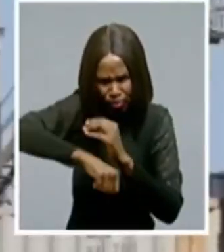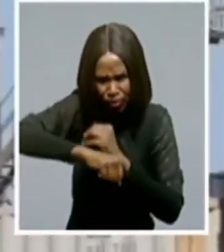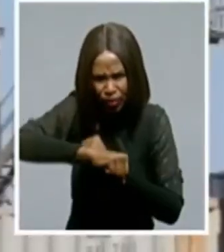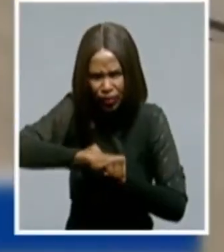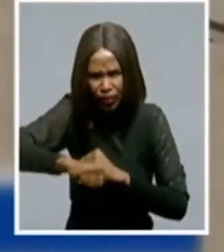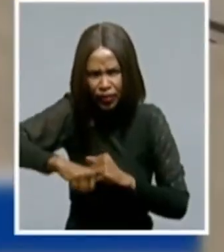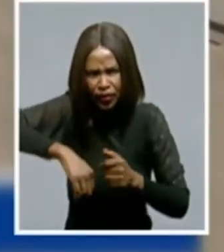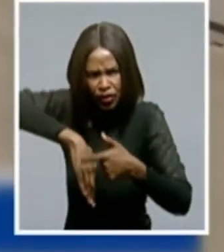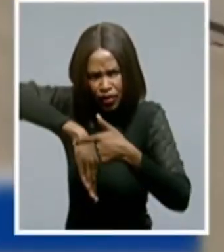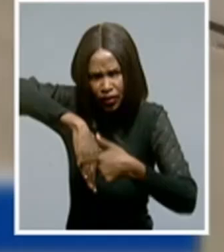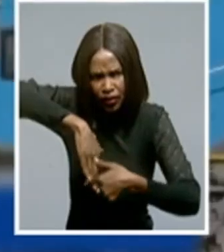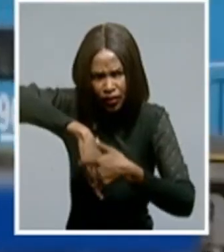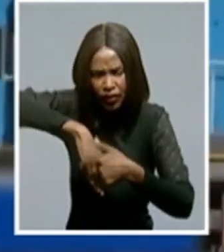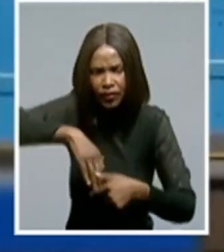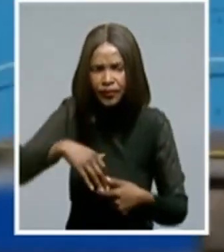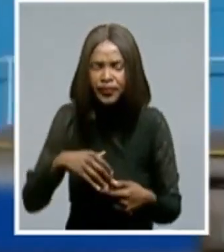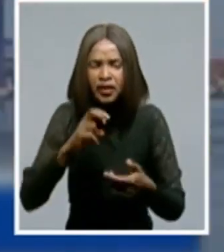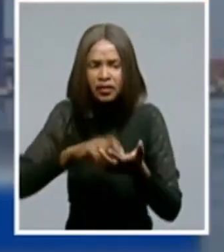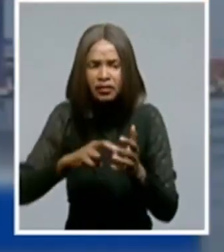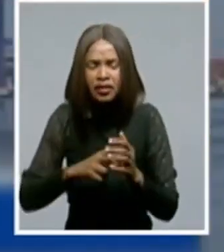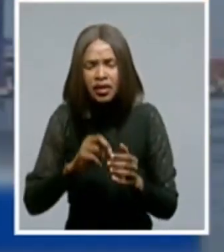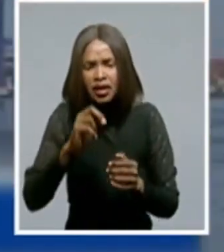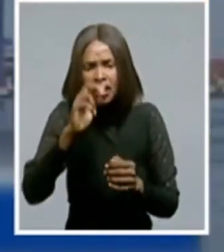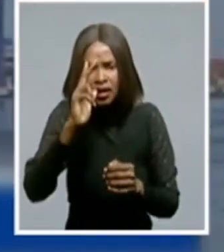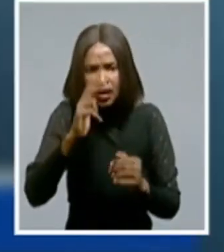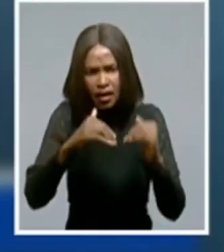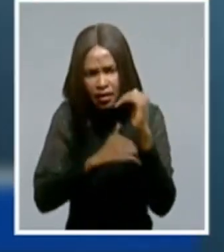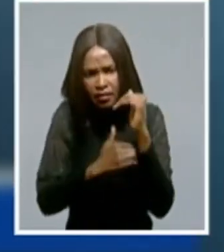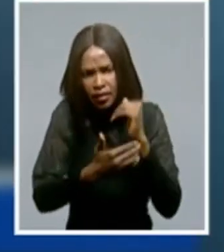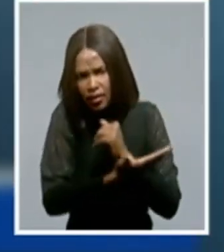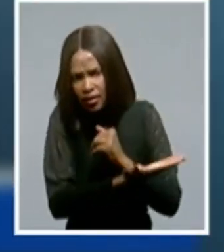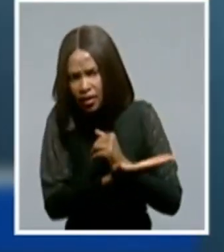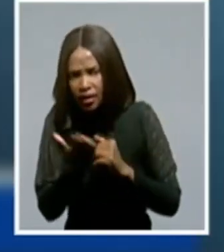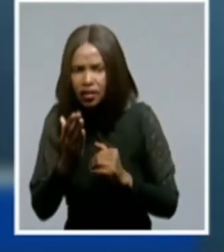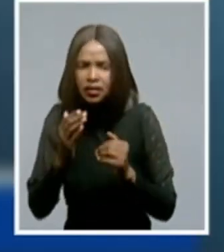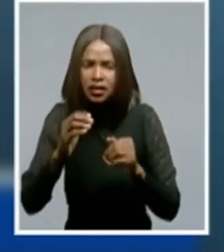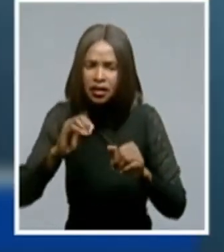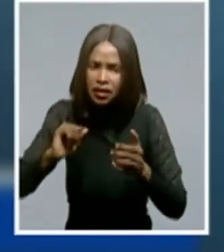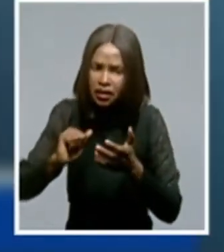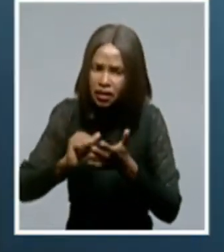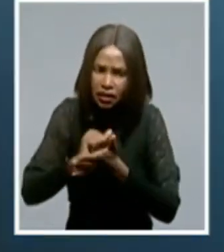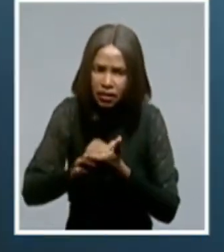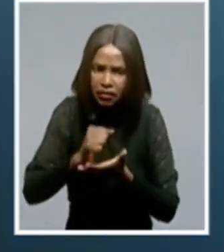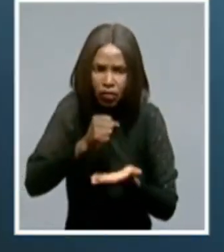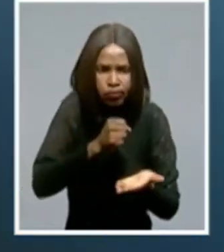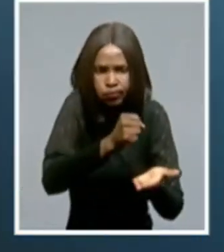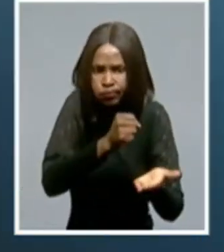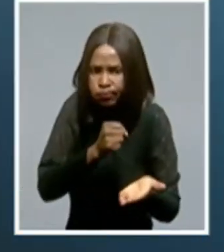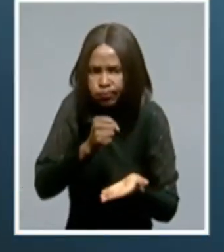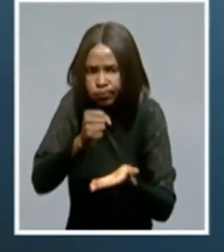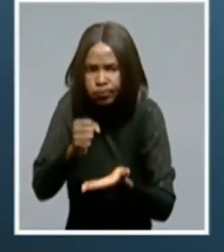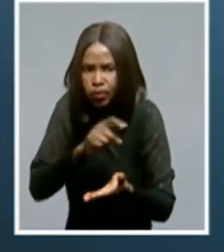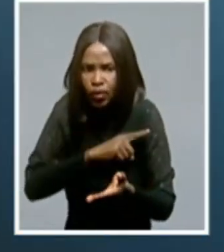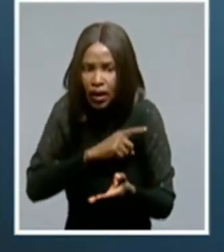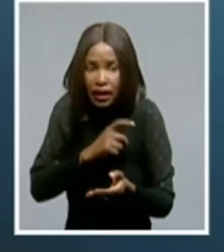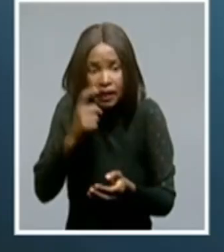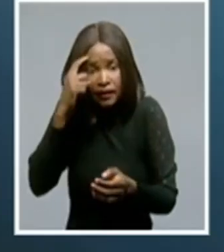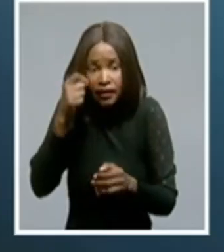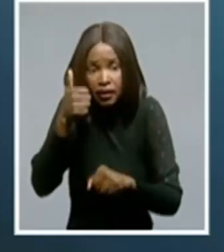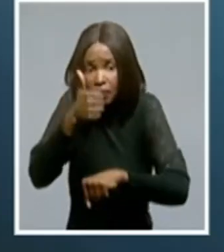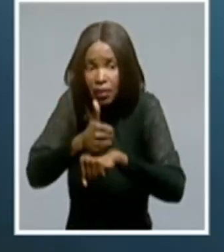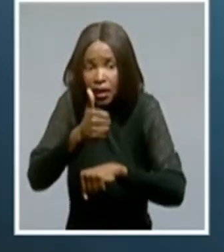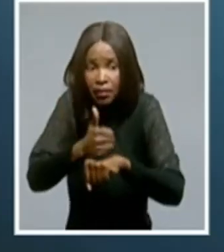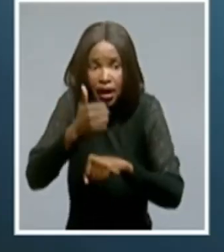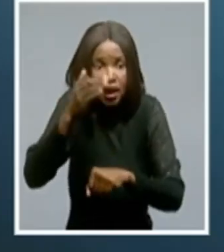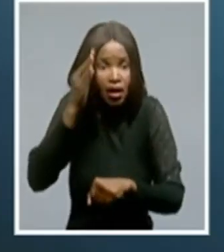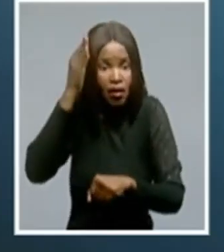that all the service providers around that start investing in the country as well, because it's showing potential that Namibia could, at